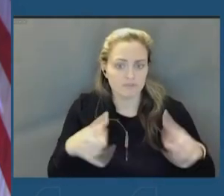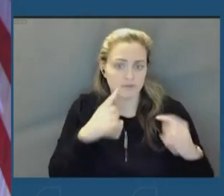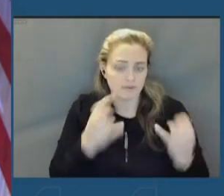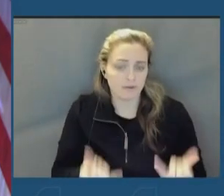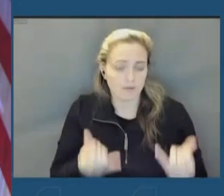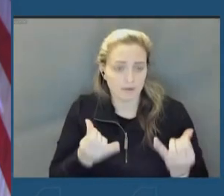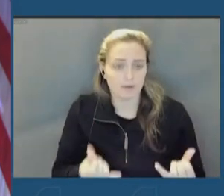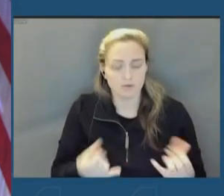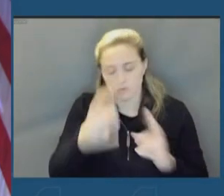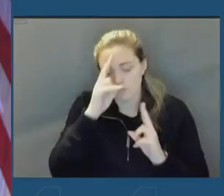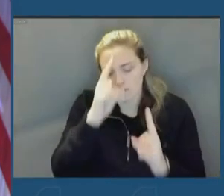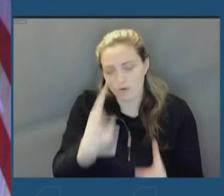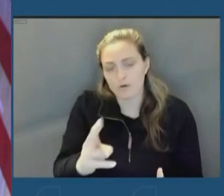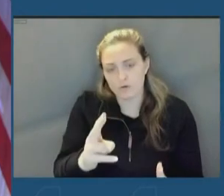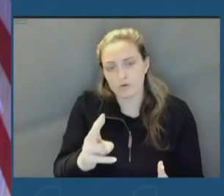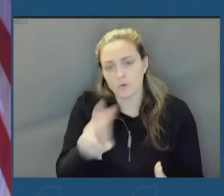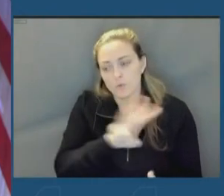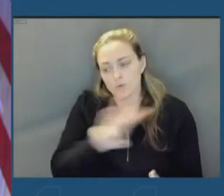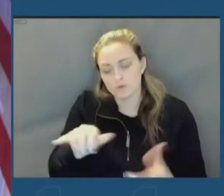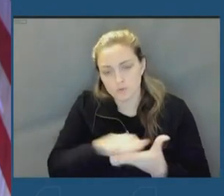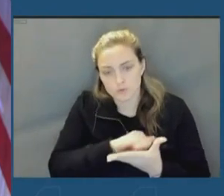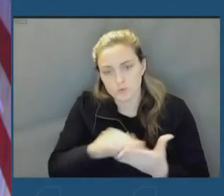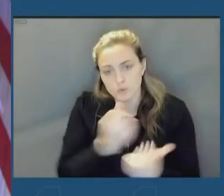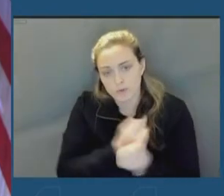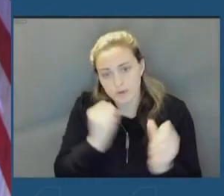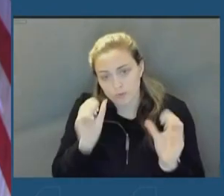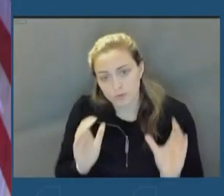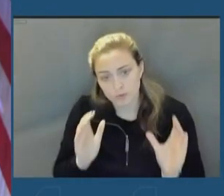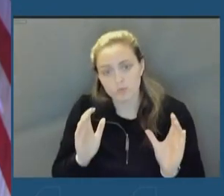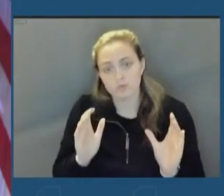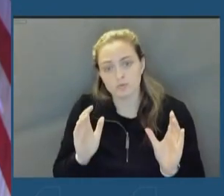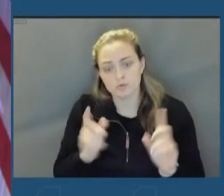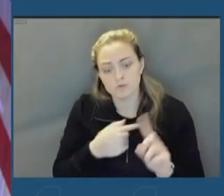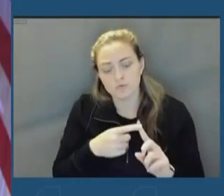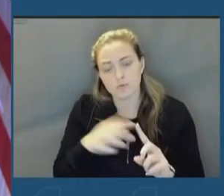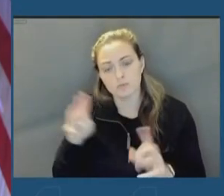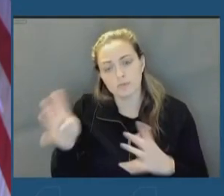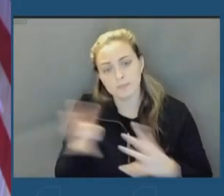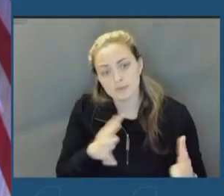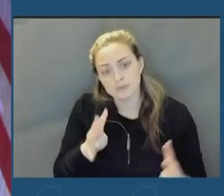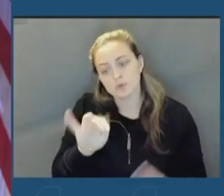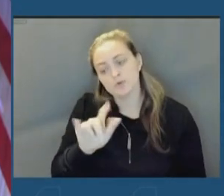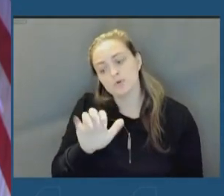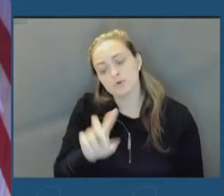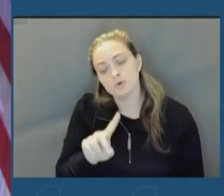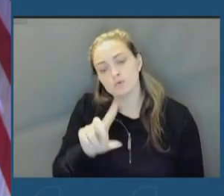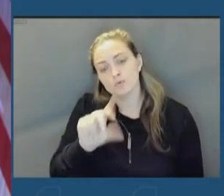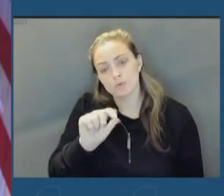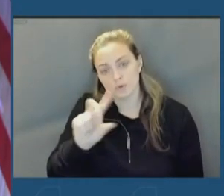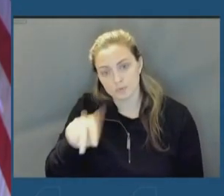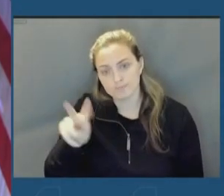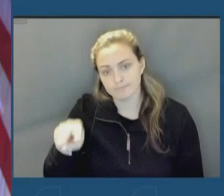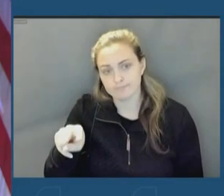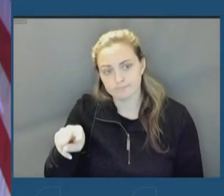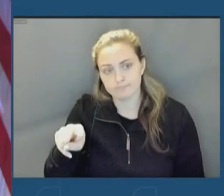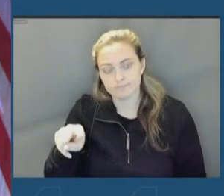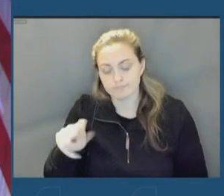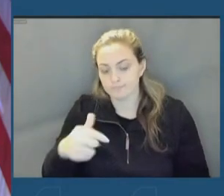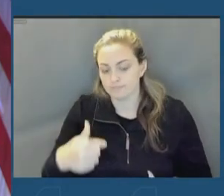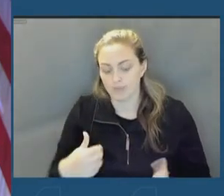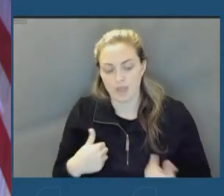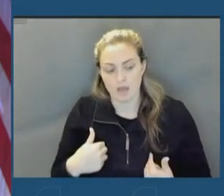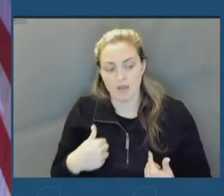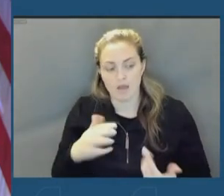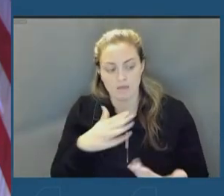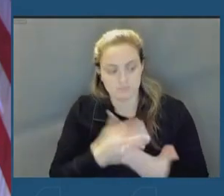to honor Western New York heroes from the blizzard of 2022. I got in